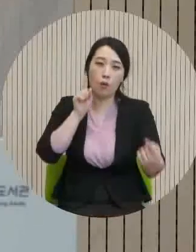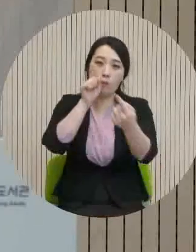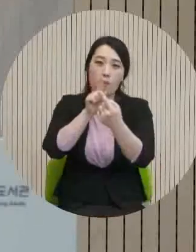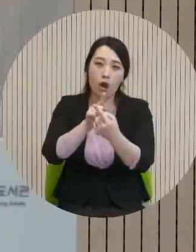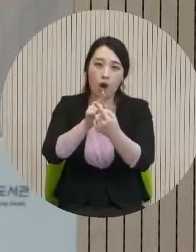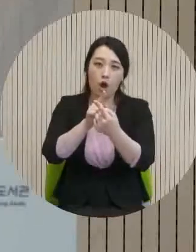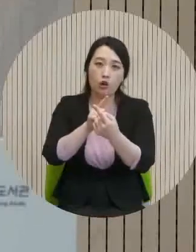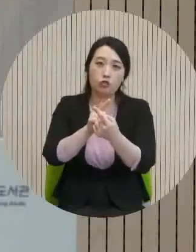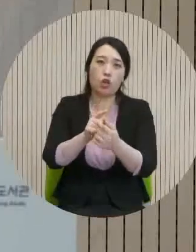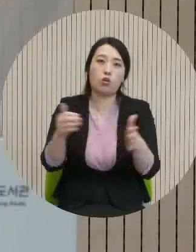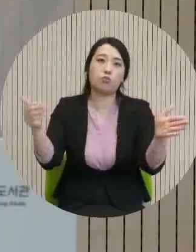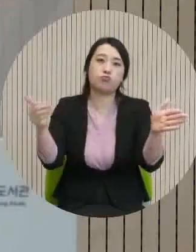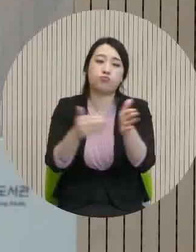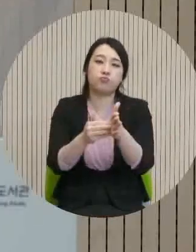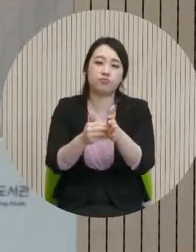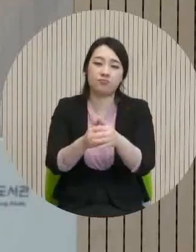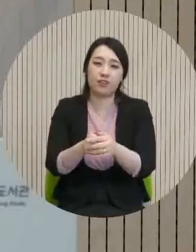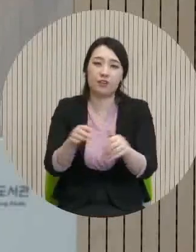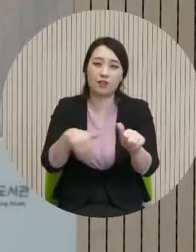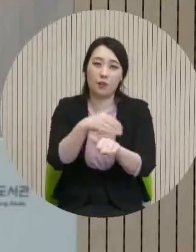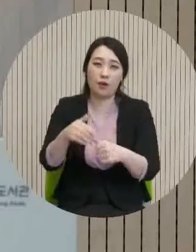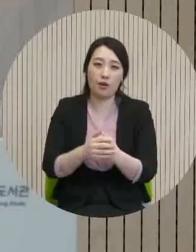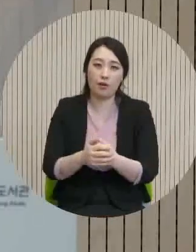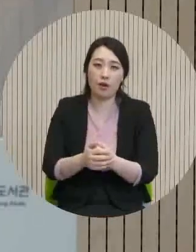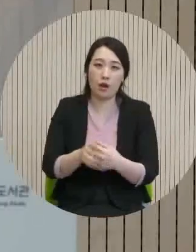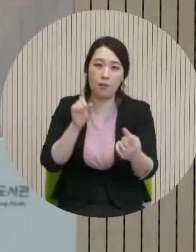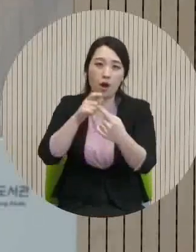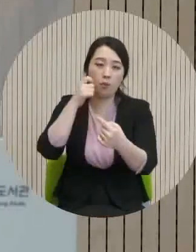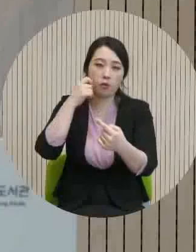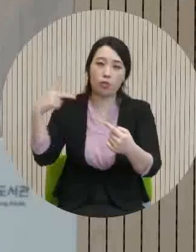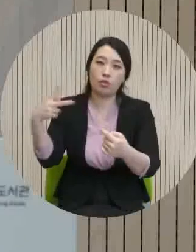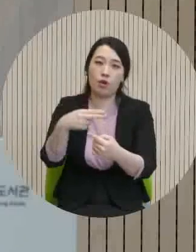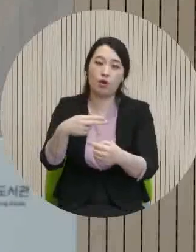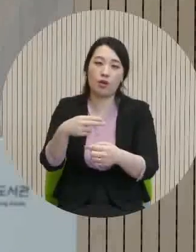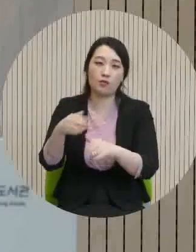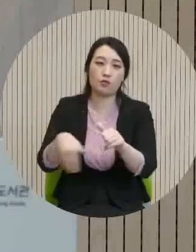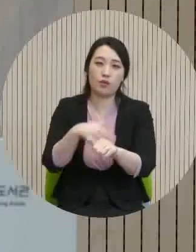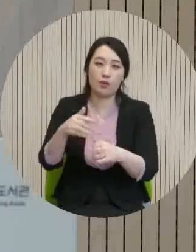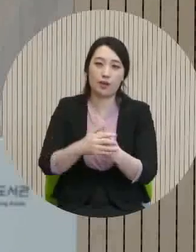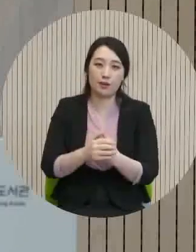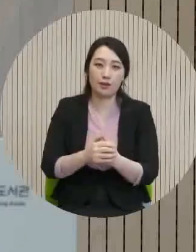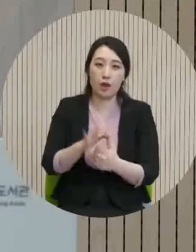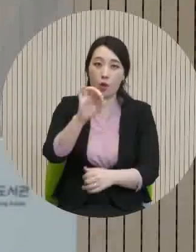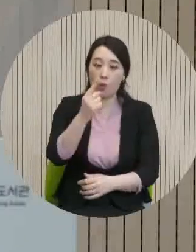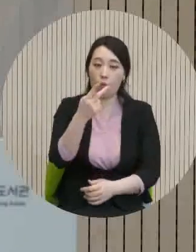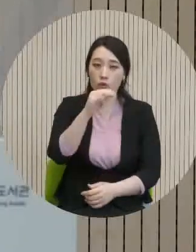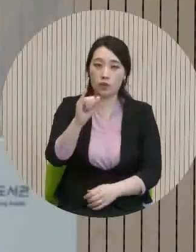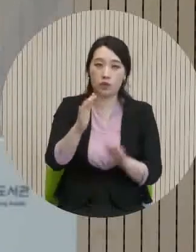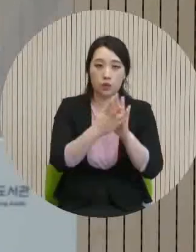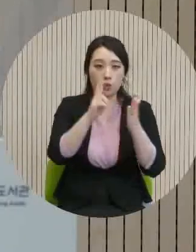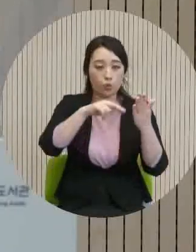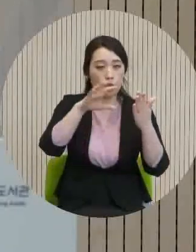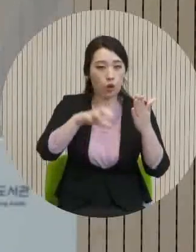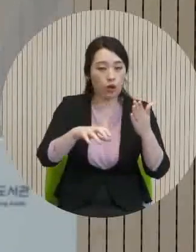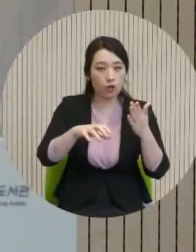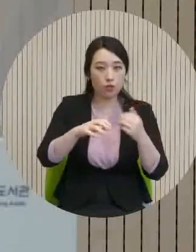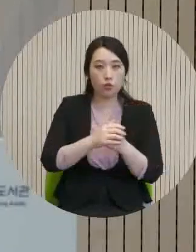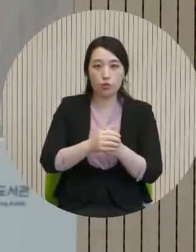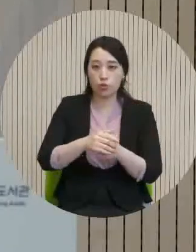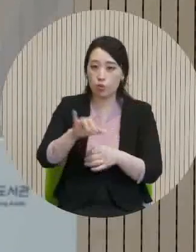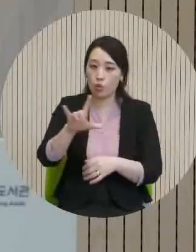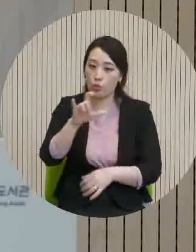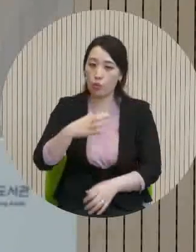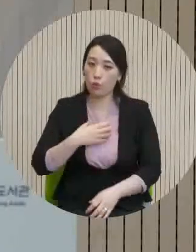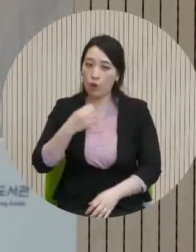COVID-19 situations, we almost stopped the face-to-face programs. What about